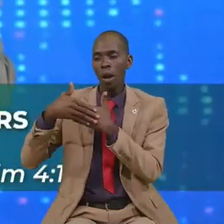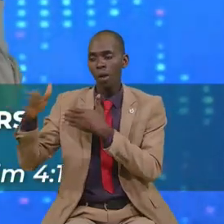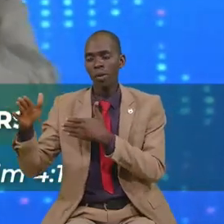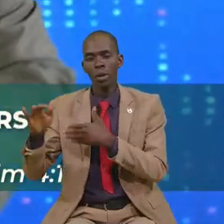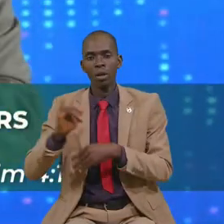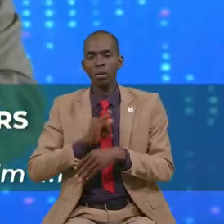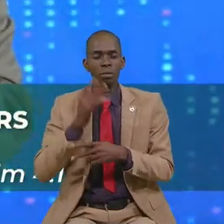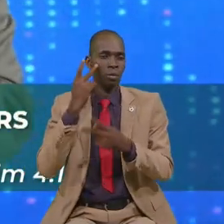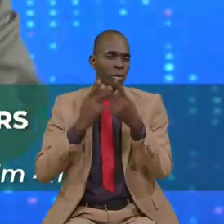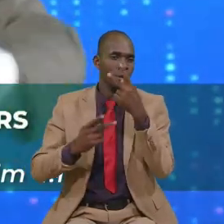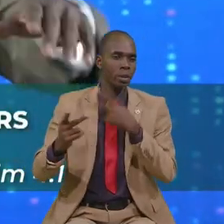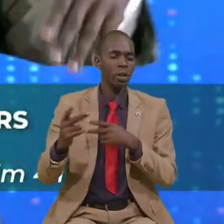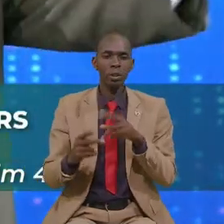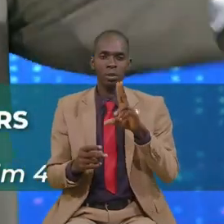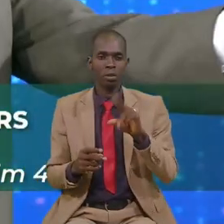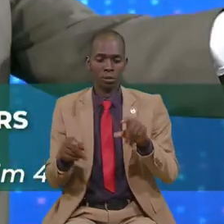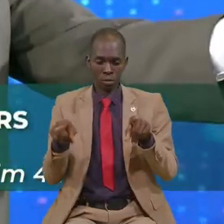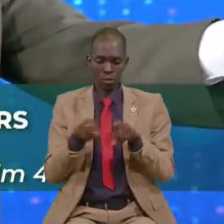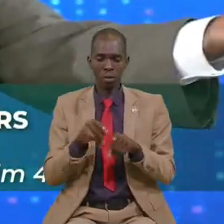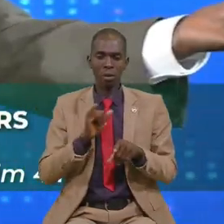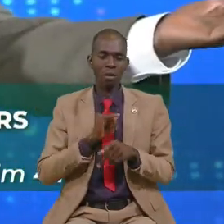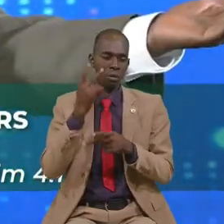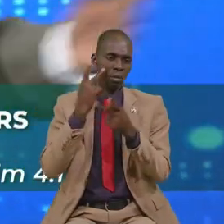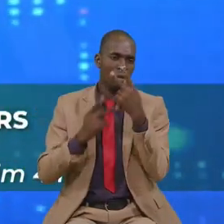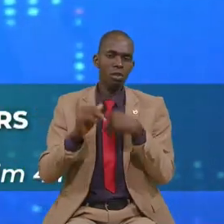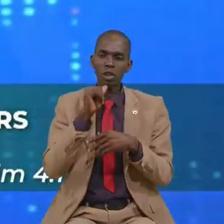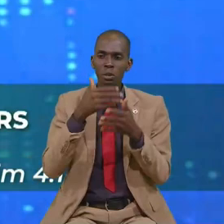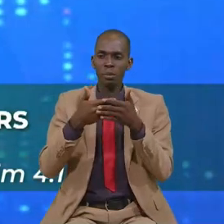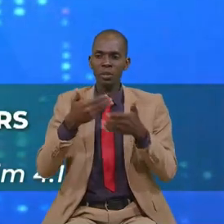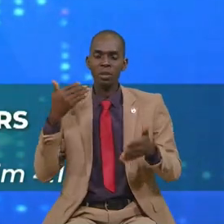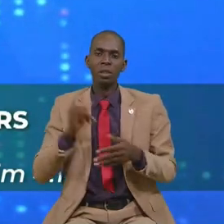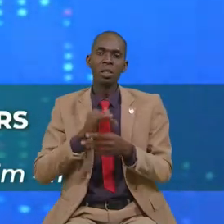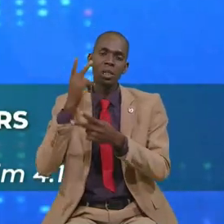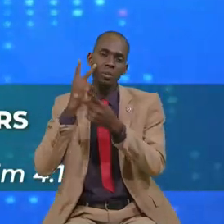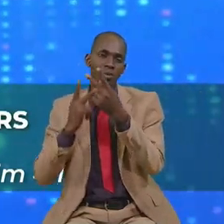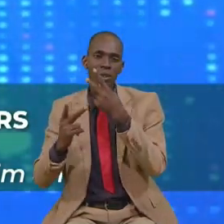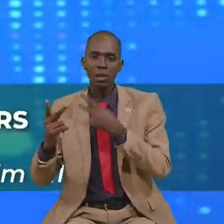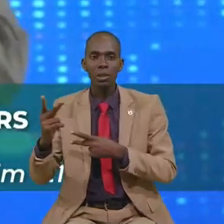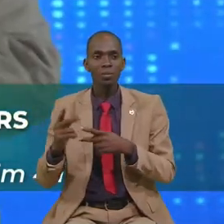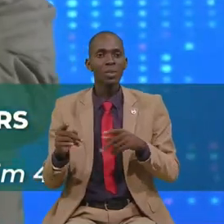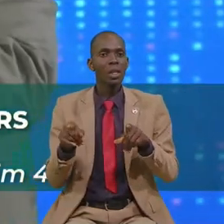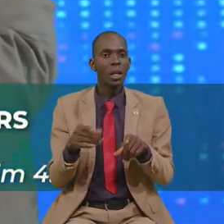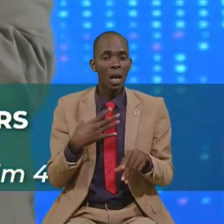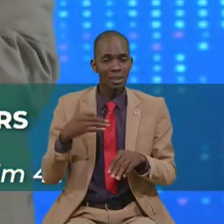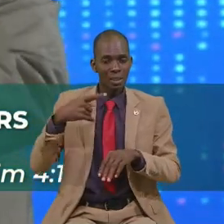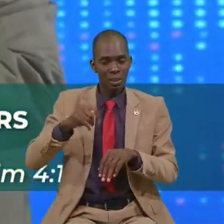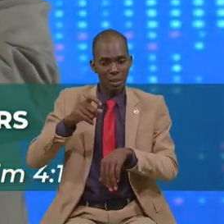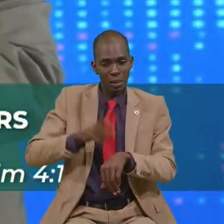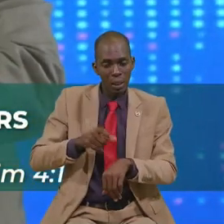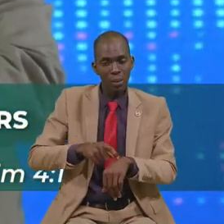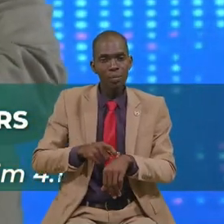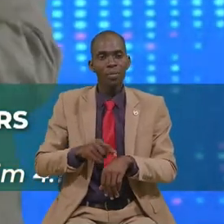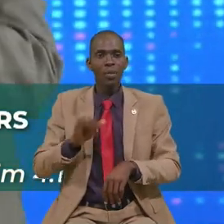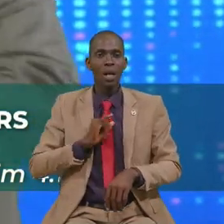as I prophesied, not before I prophesied, at the moment I was at the